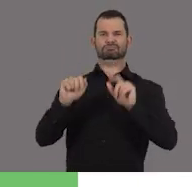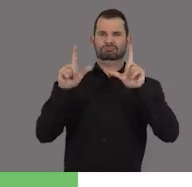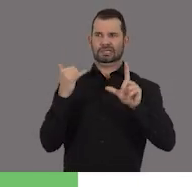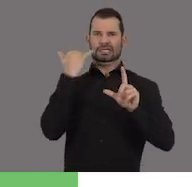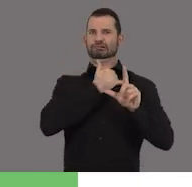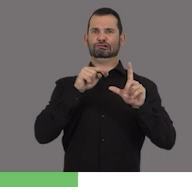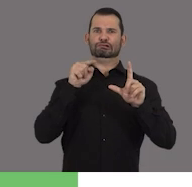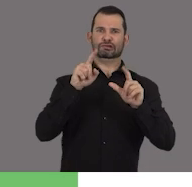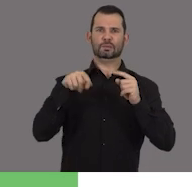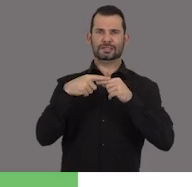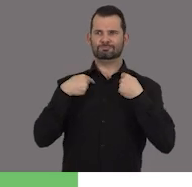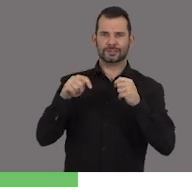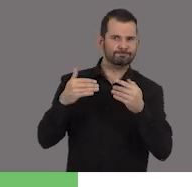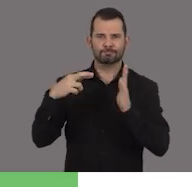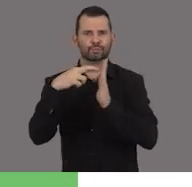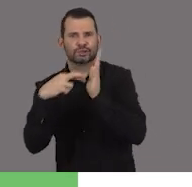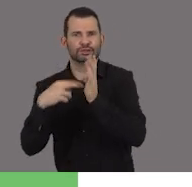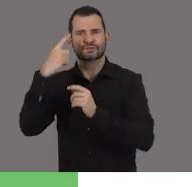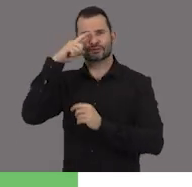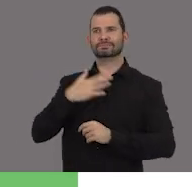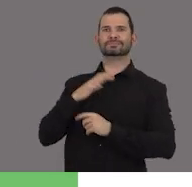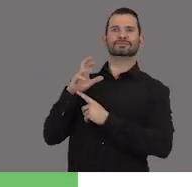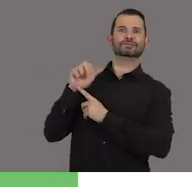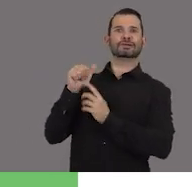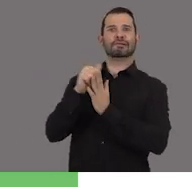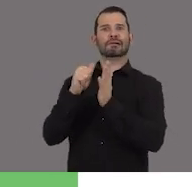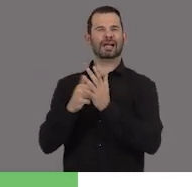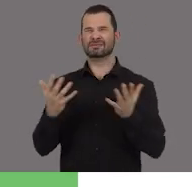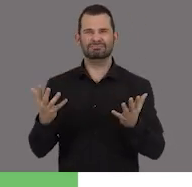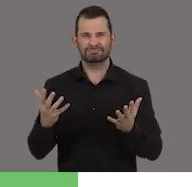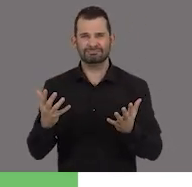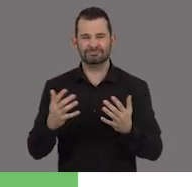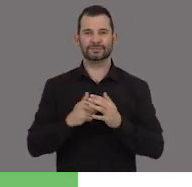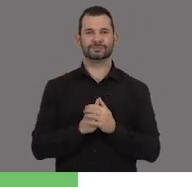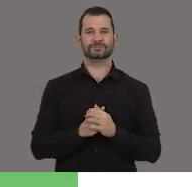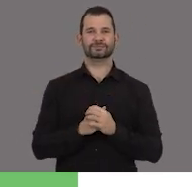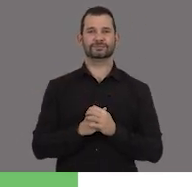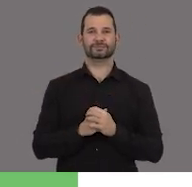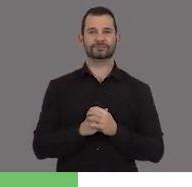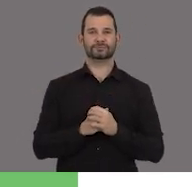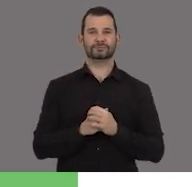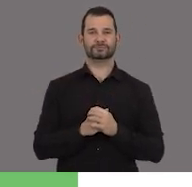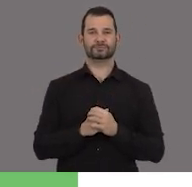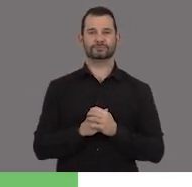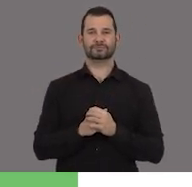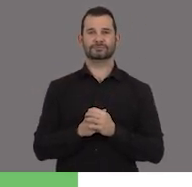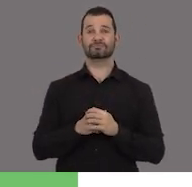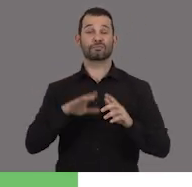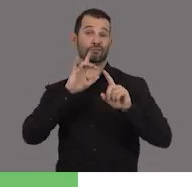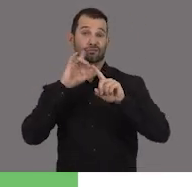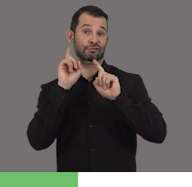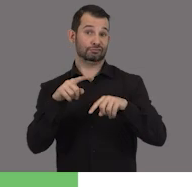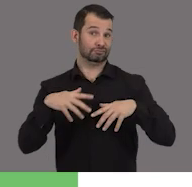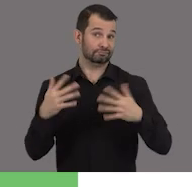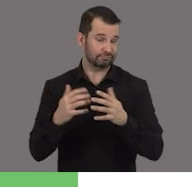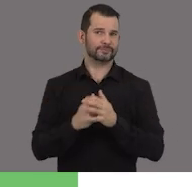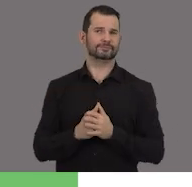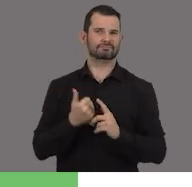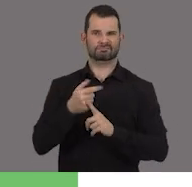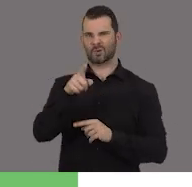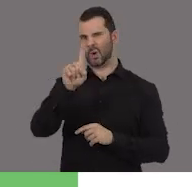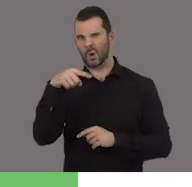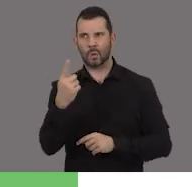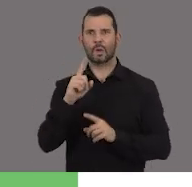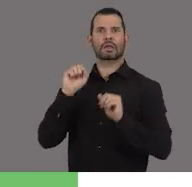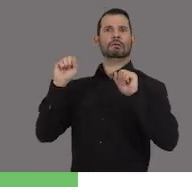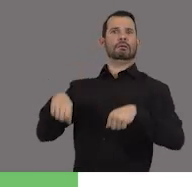Why am I receiving an error message when I try to register for the CRA's My Account? The answer is